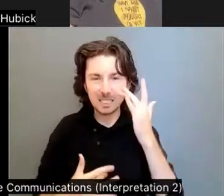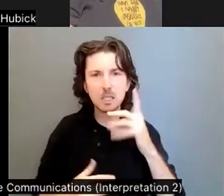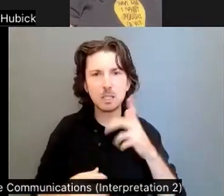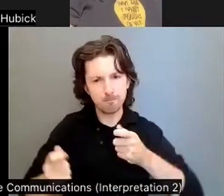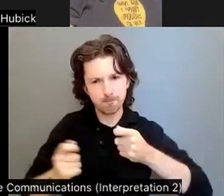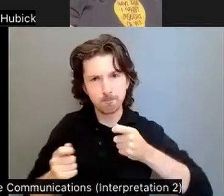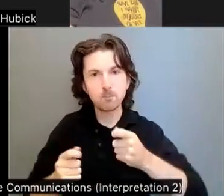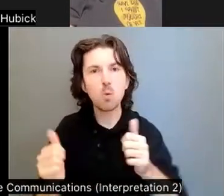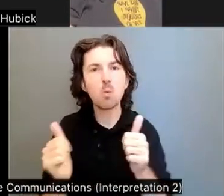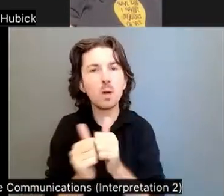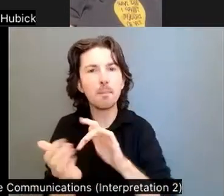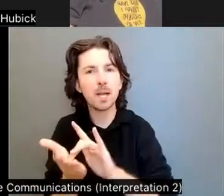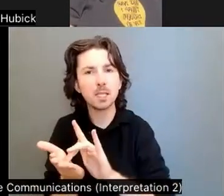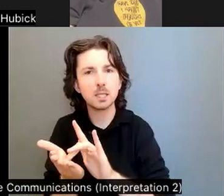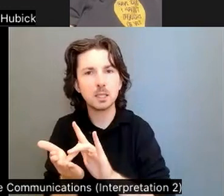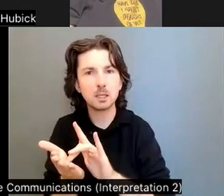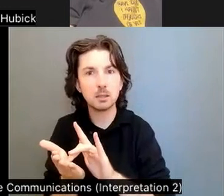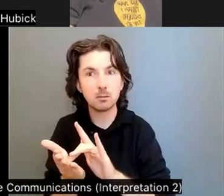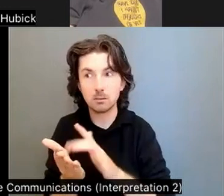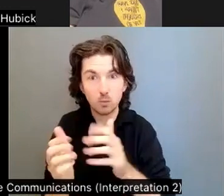It was,